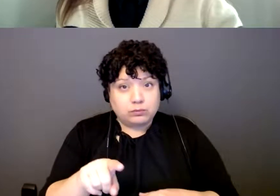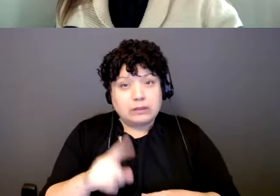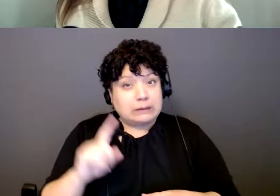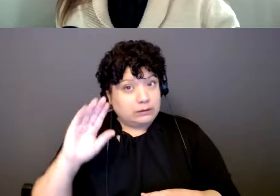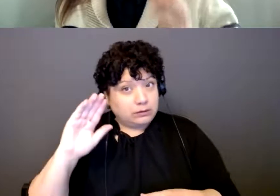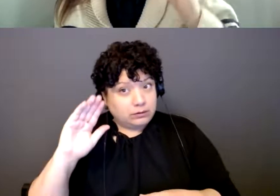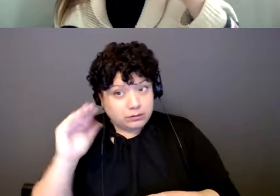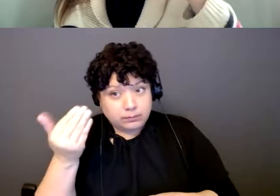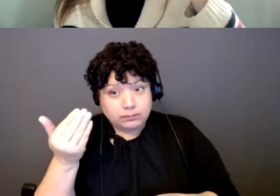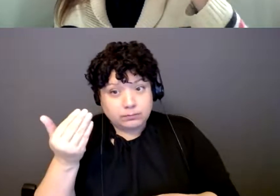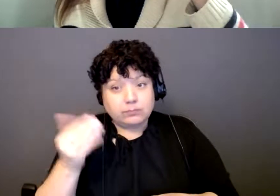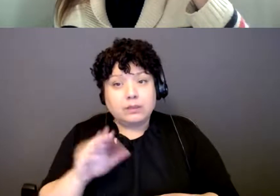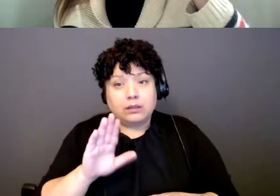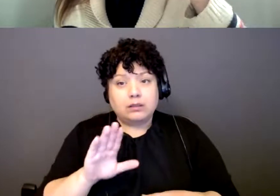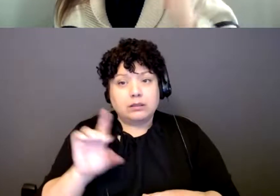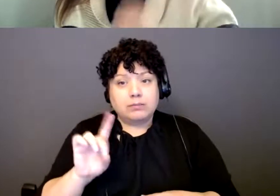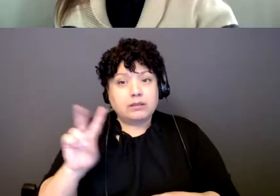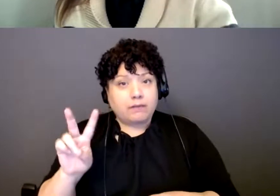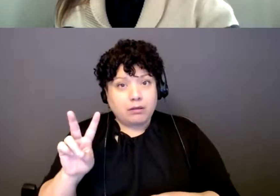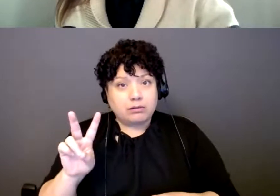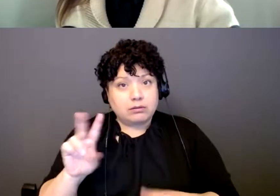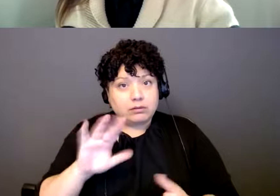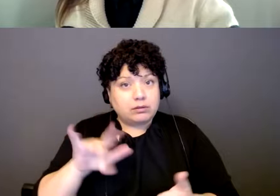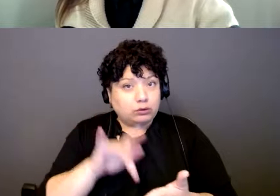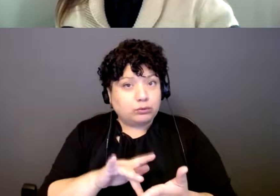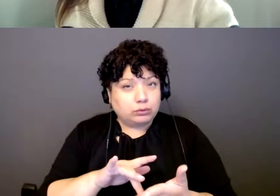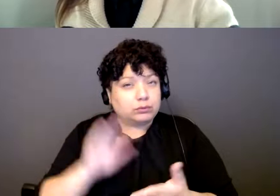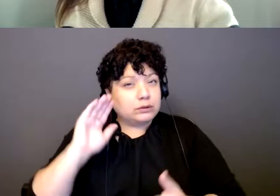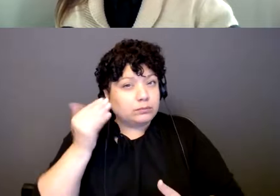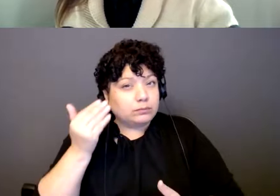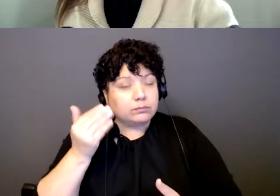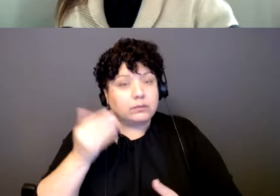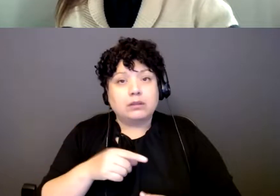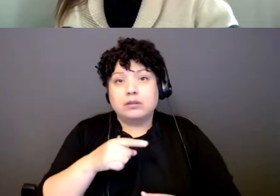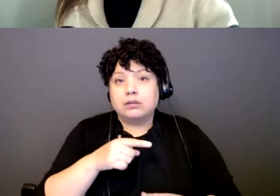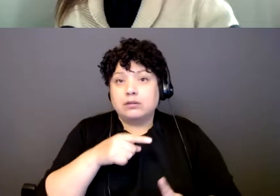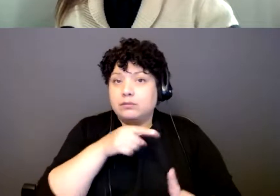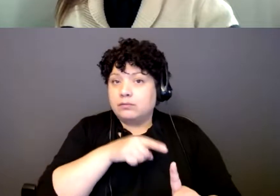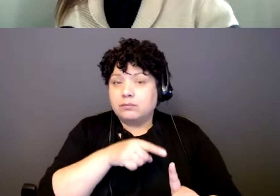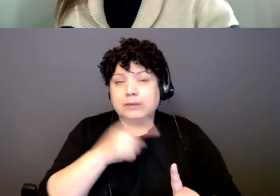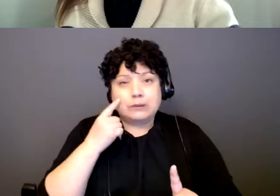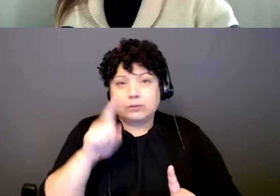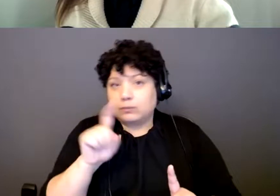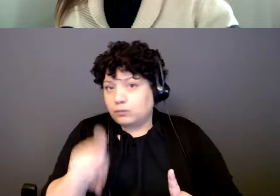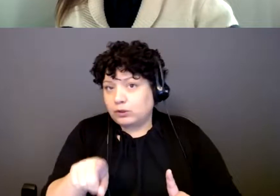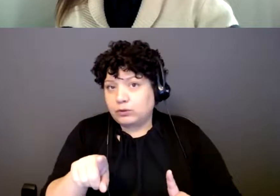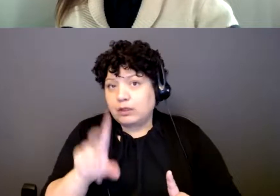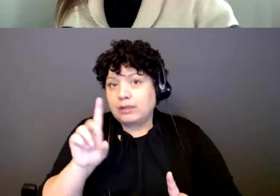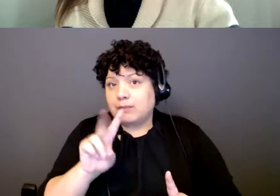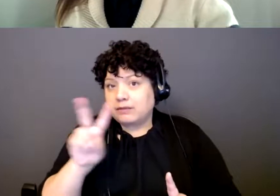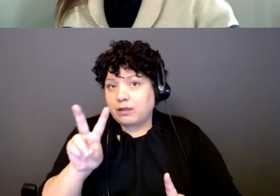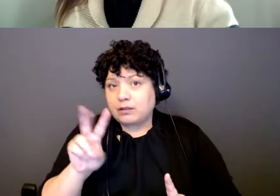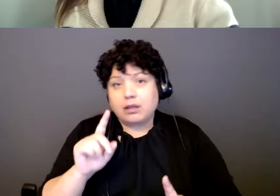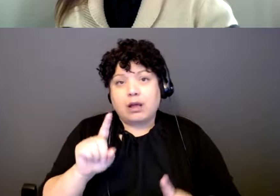from a domestic violence center. So if somebody discloses domestic violence at a SW